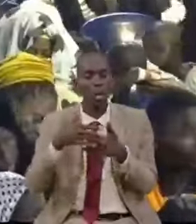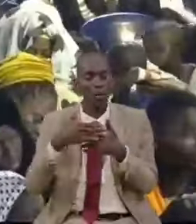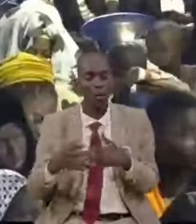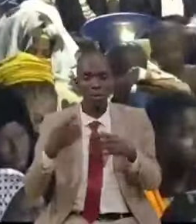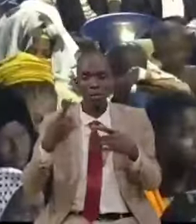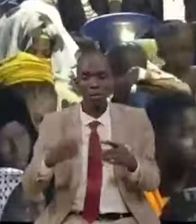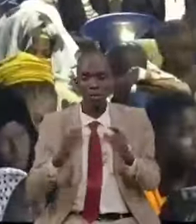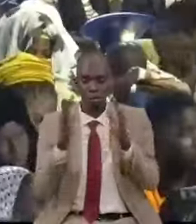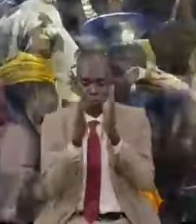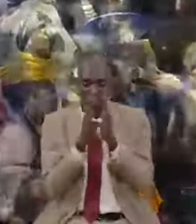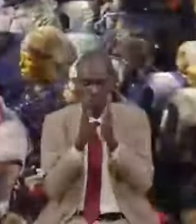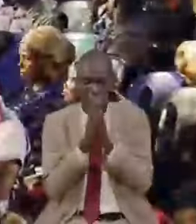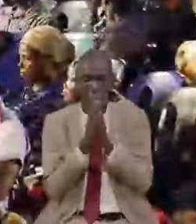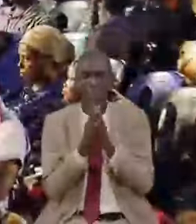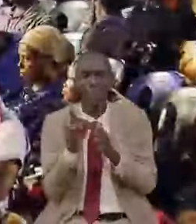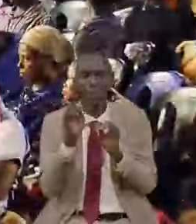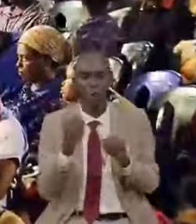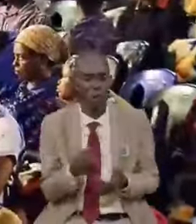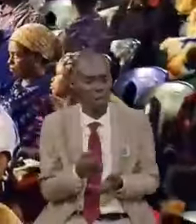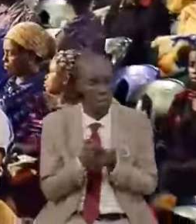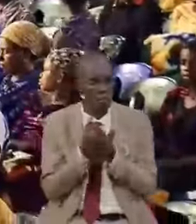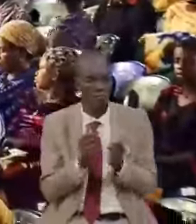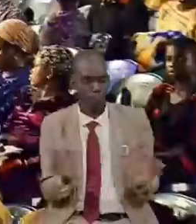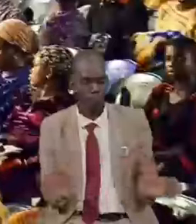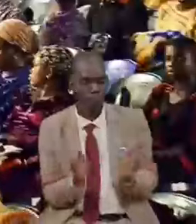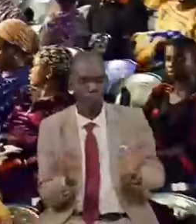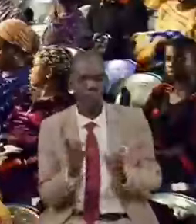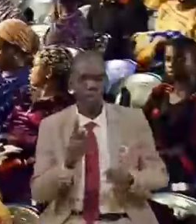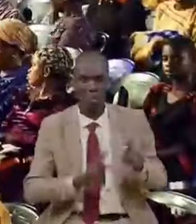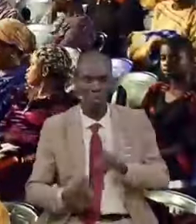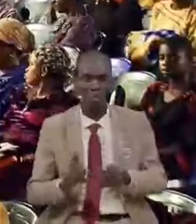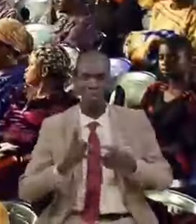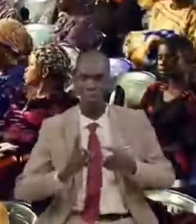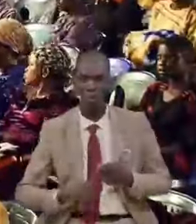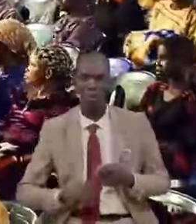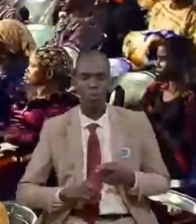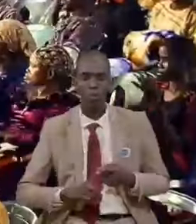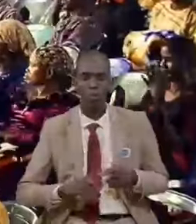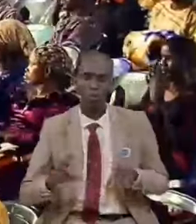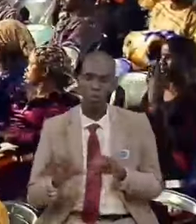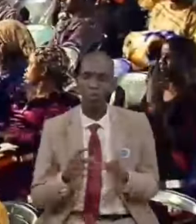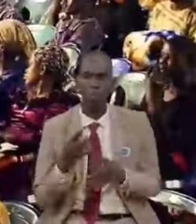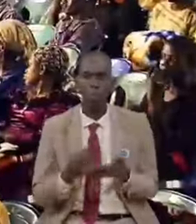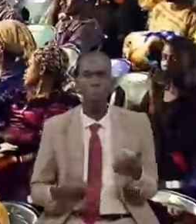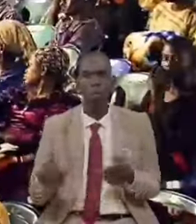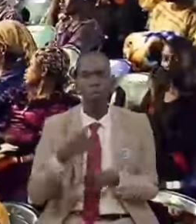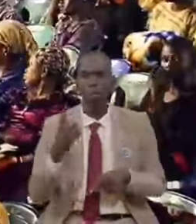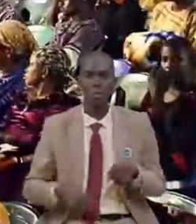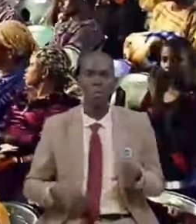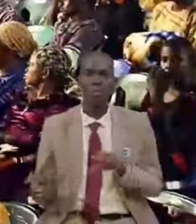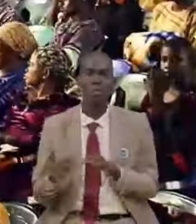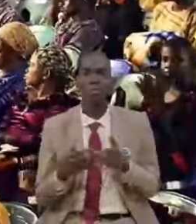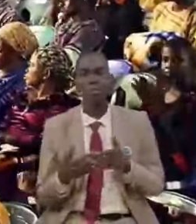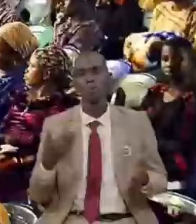them and bring them to where they can give their testimony. From our far left over here, if